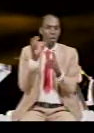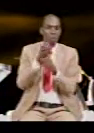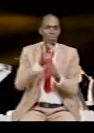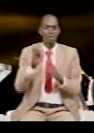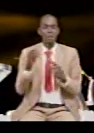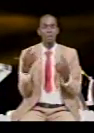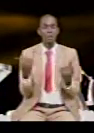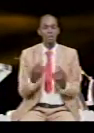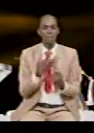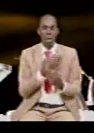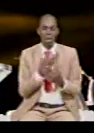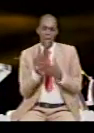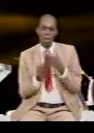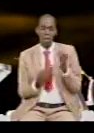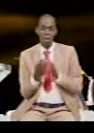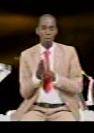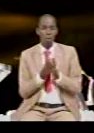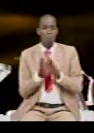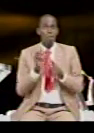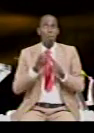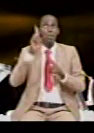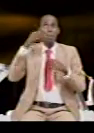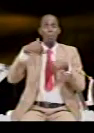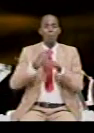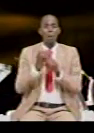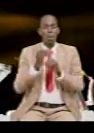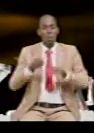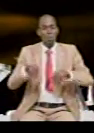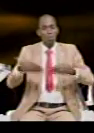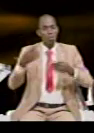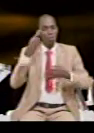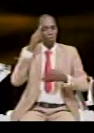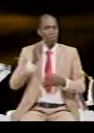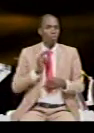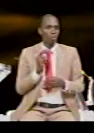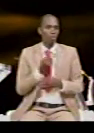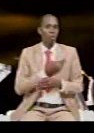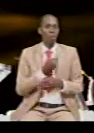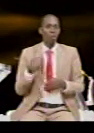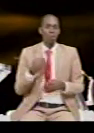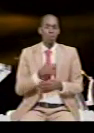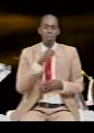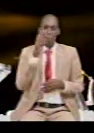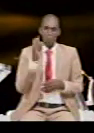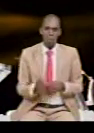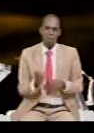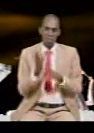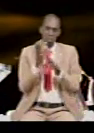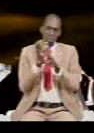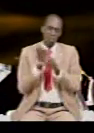made the provisions for us. We must believe, we must receive,